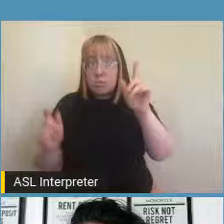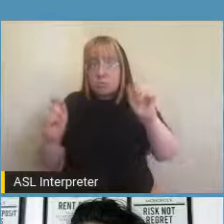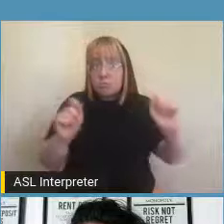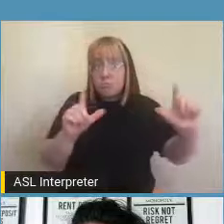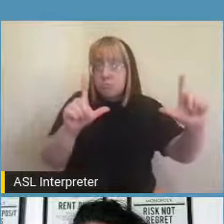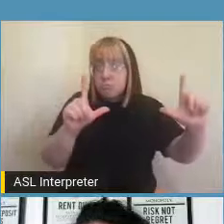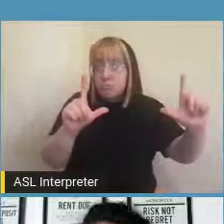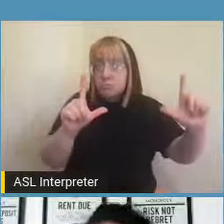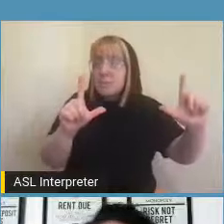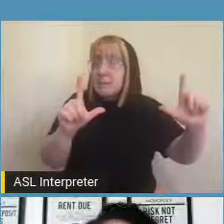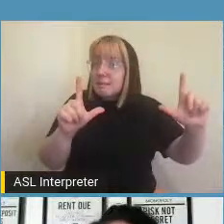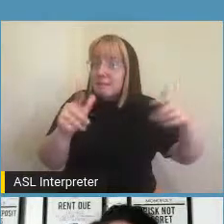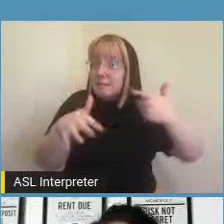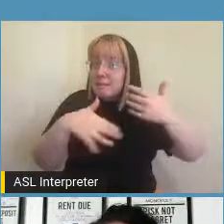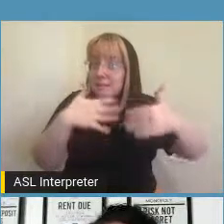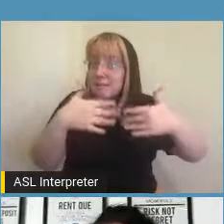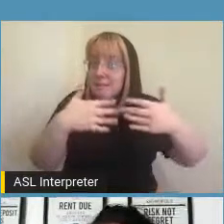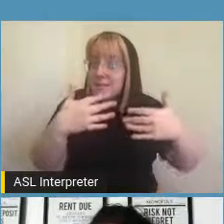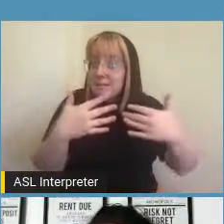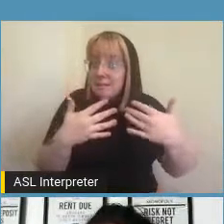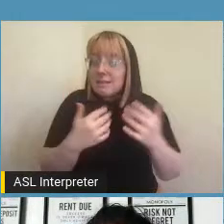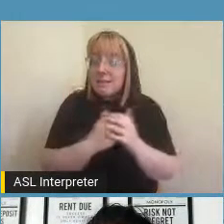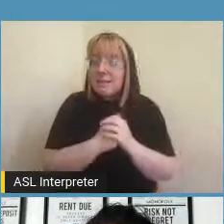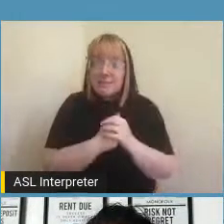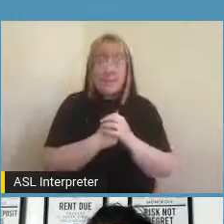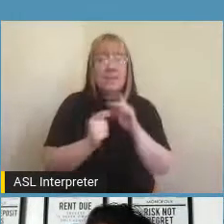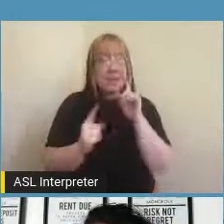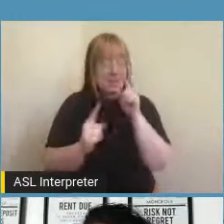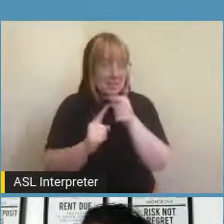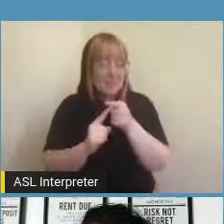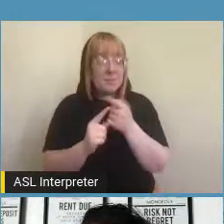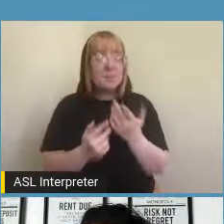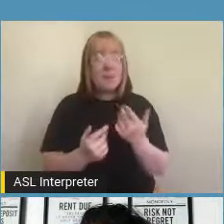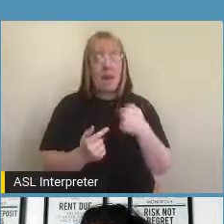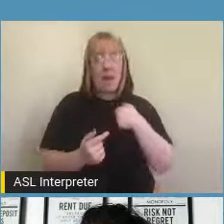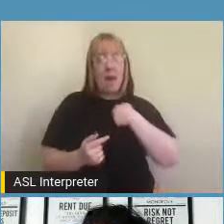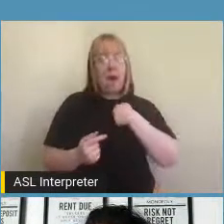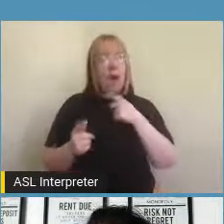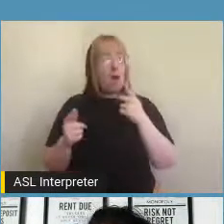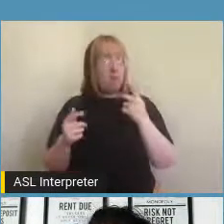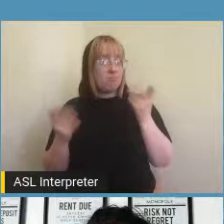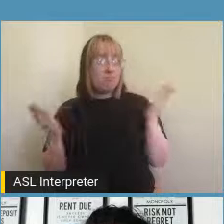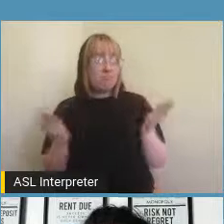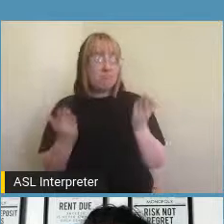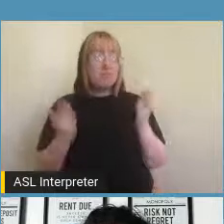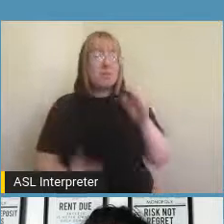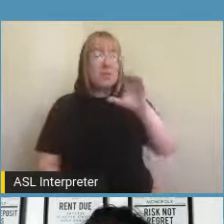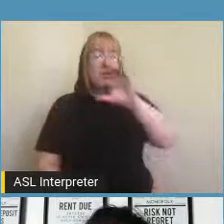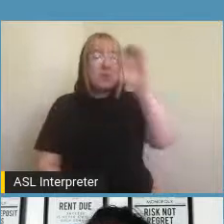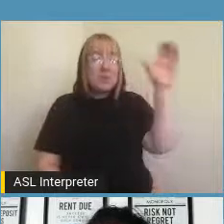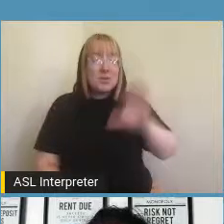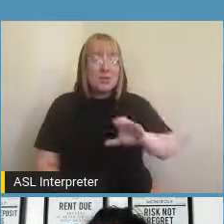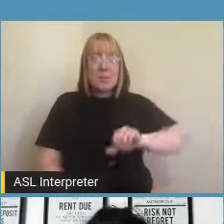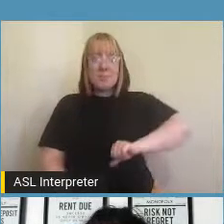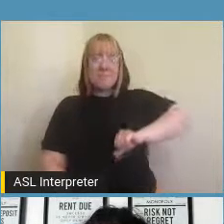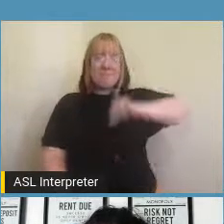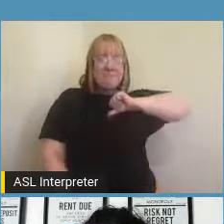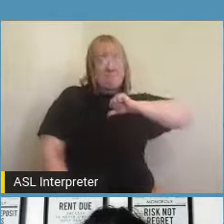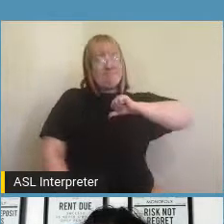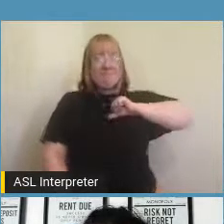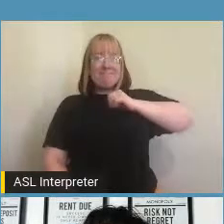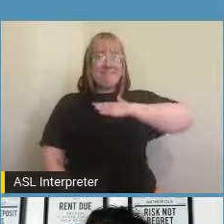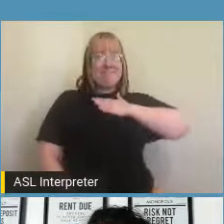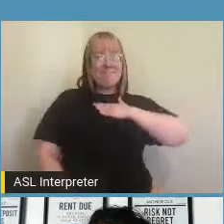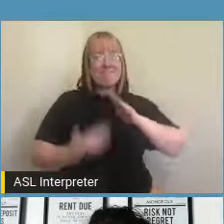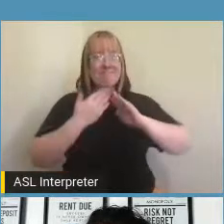I believe. But until then, I am coming to you live from Chicago very proudly and with a